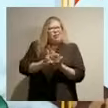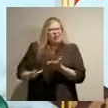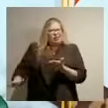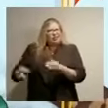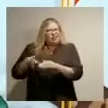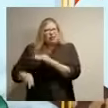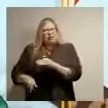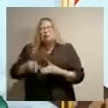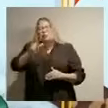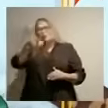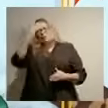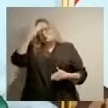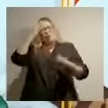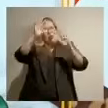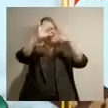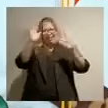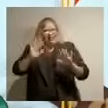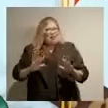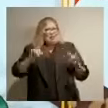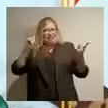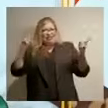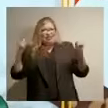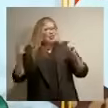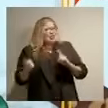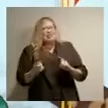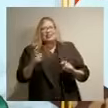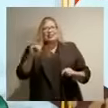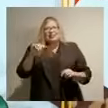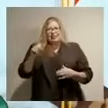know, climate change is upon